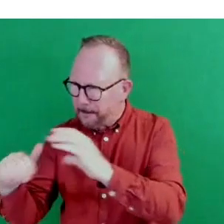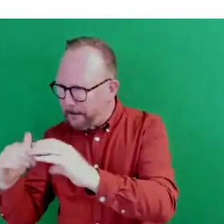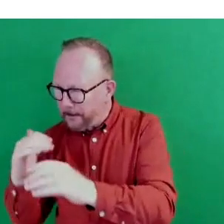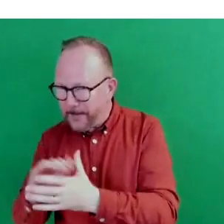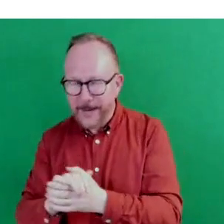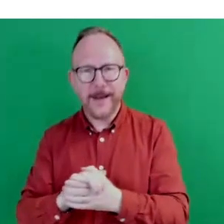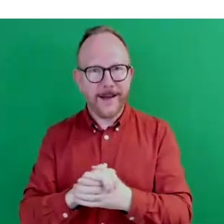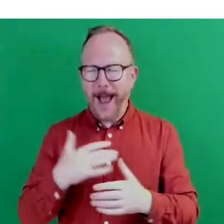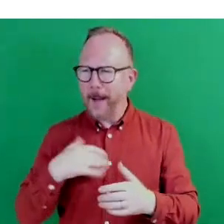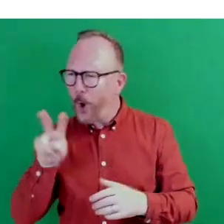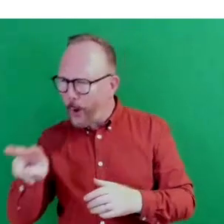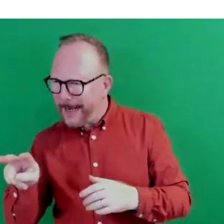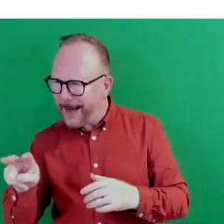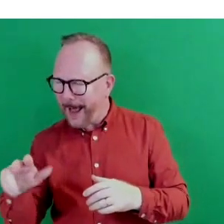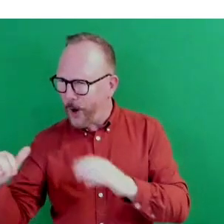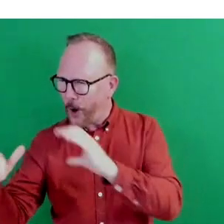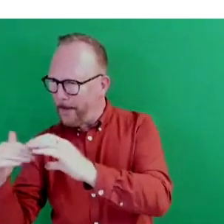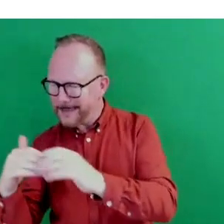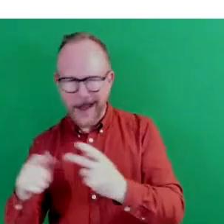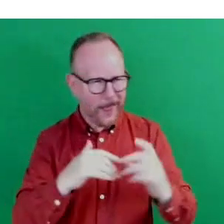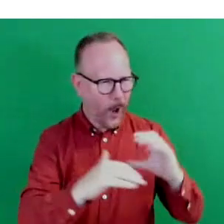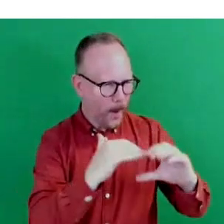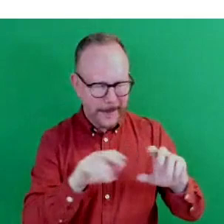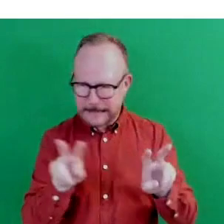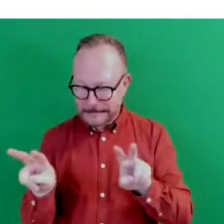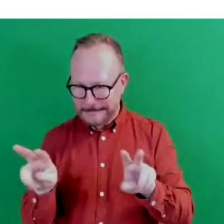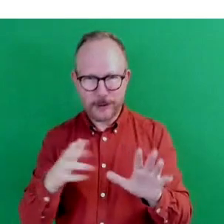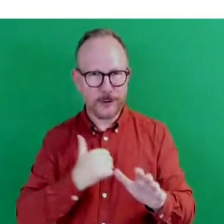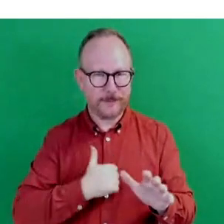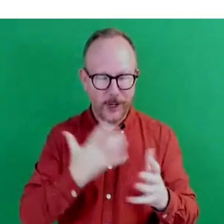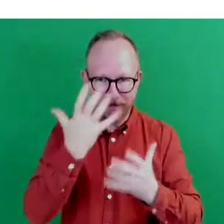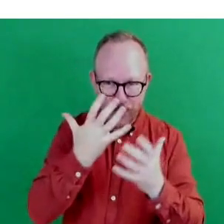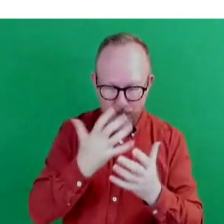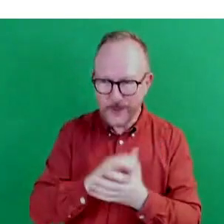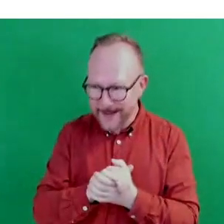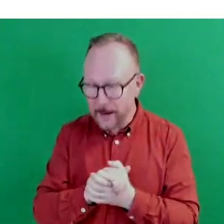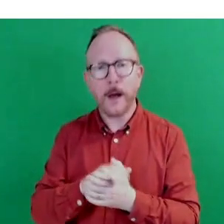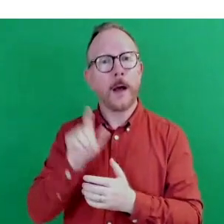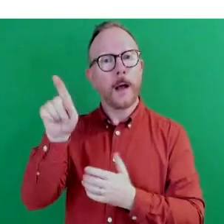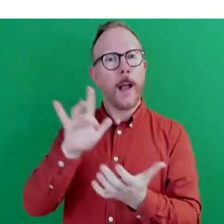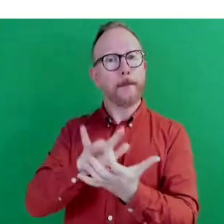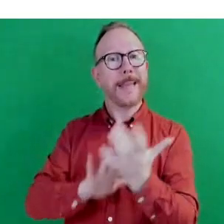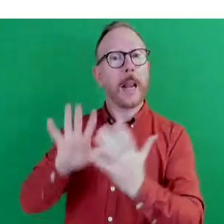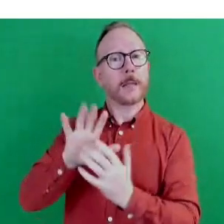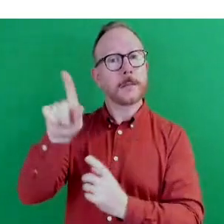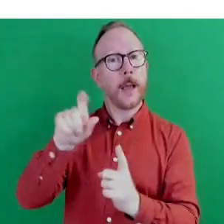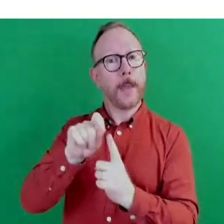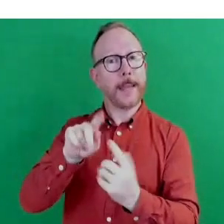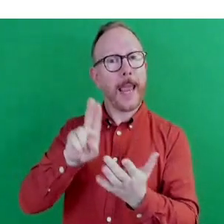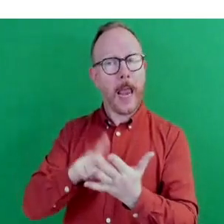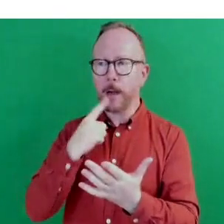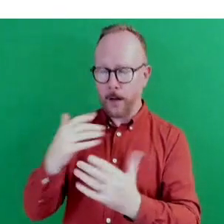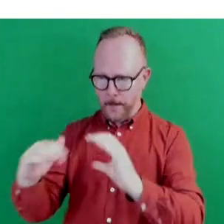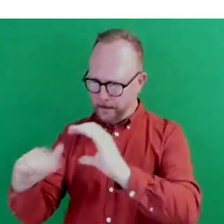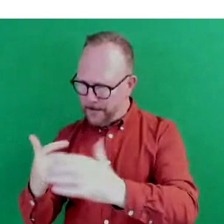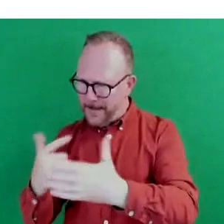but it's good that that's been noted. I see that there's been a response from the Midlands PPN about opportunities in the Midlands, so it's good that that